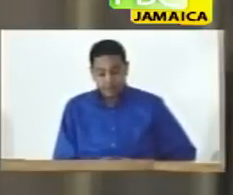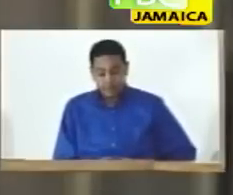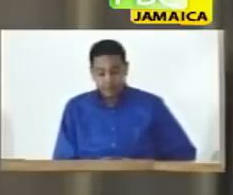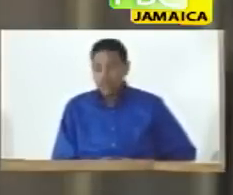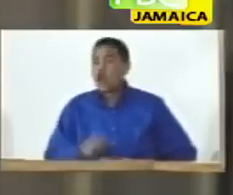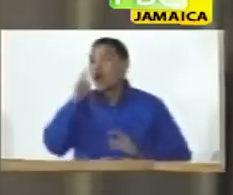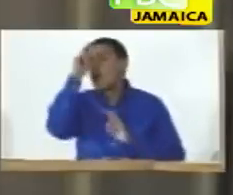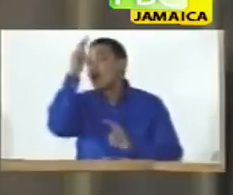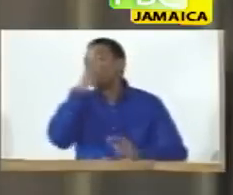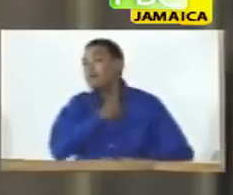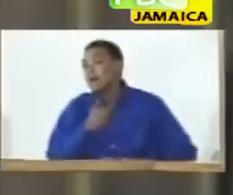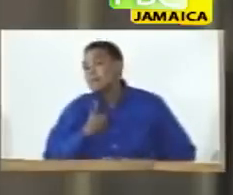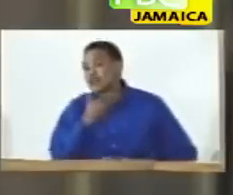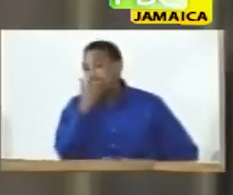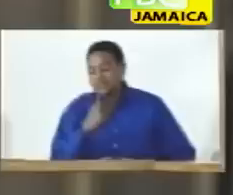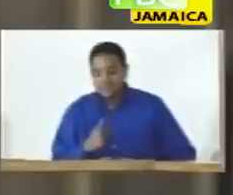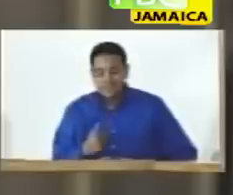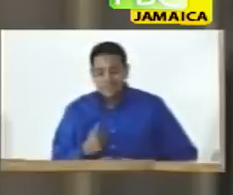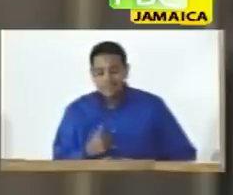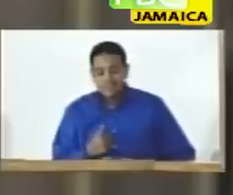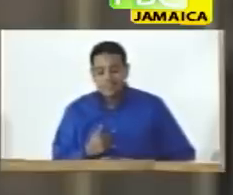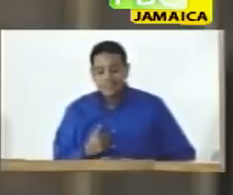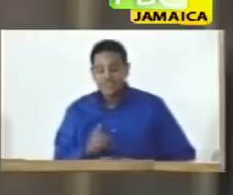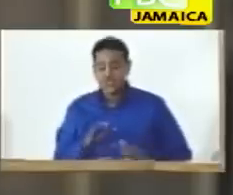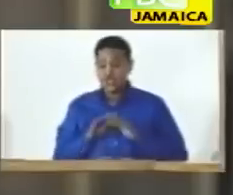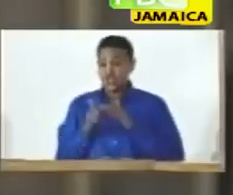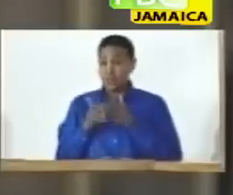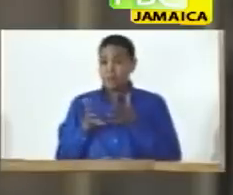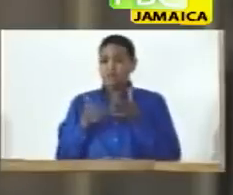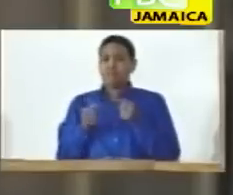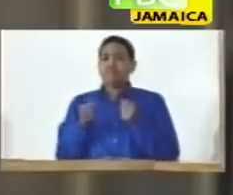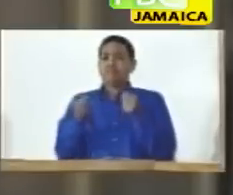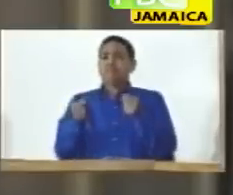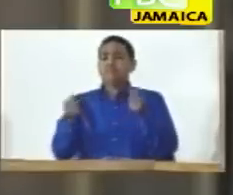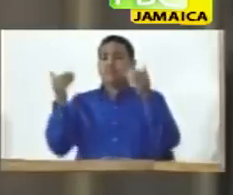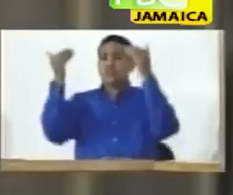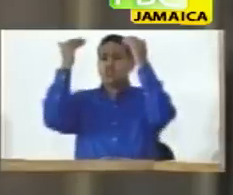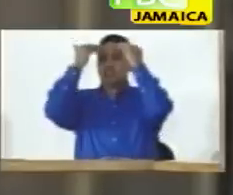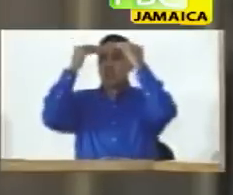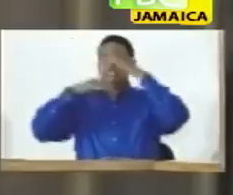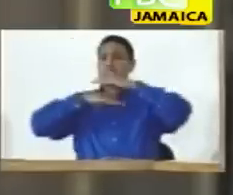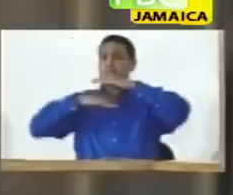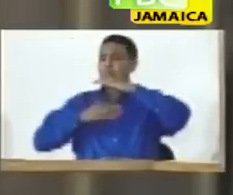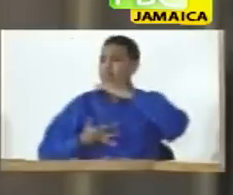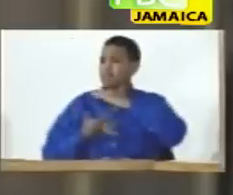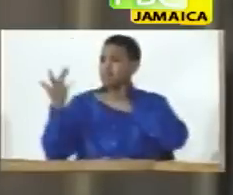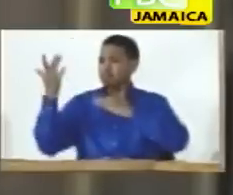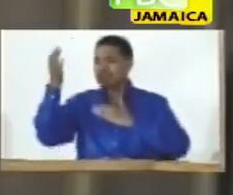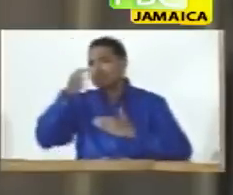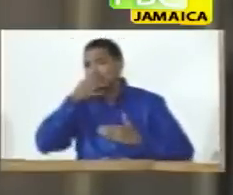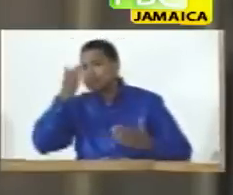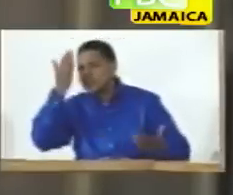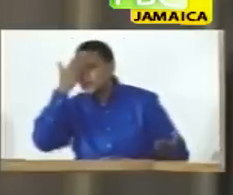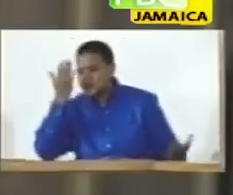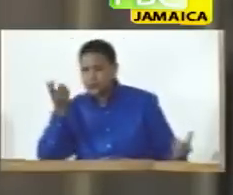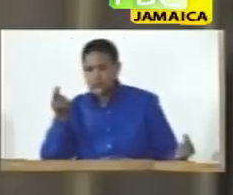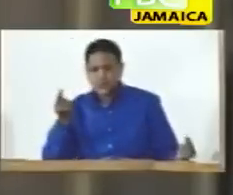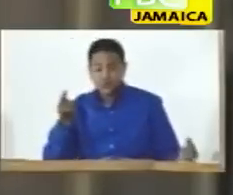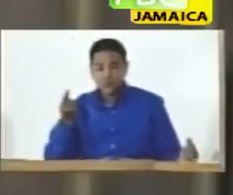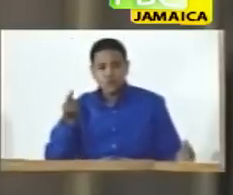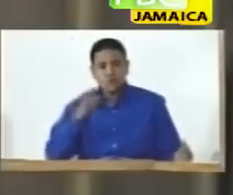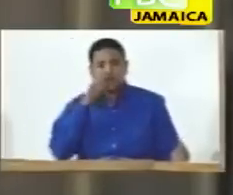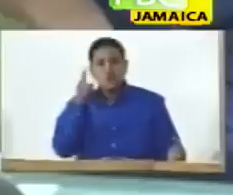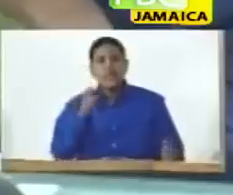Honorable members, positioning Jamaica as a knowledge-based digital society is a critical priority for